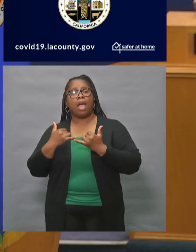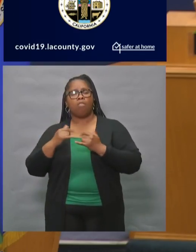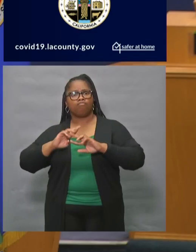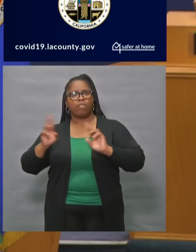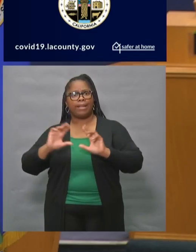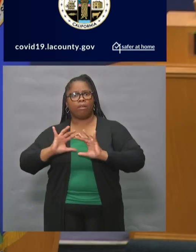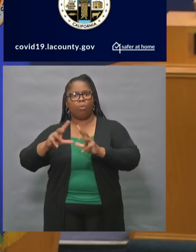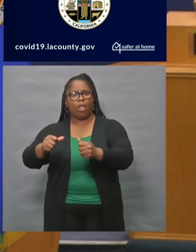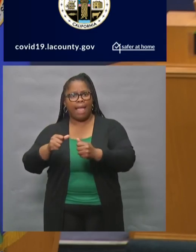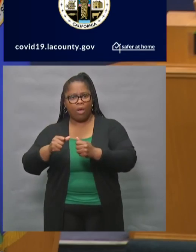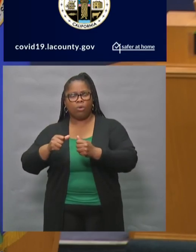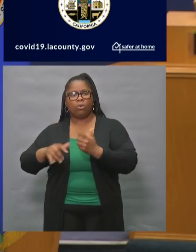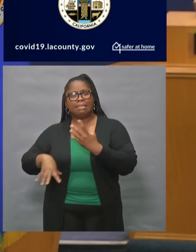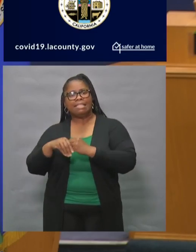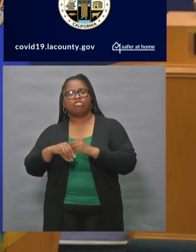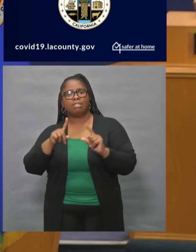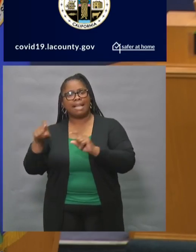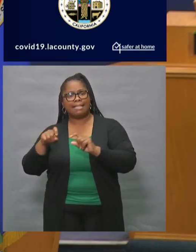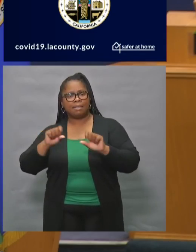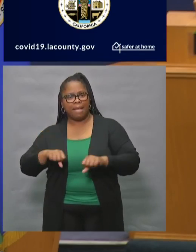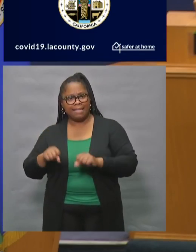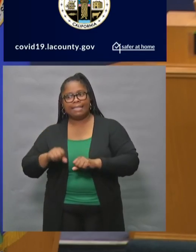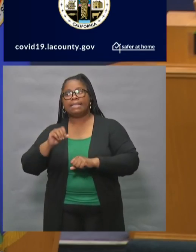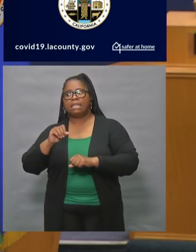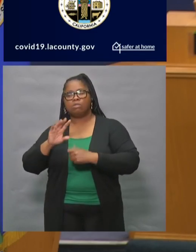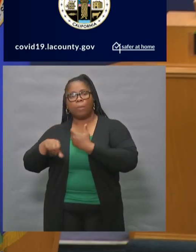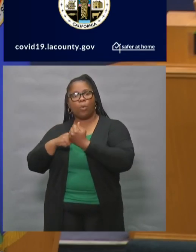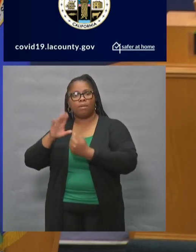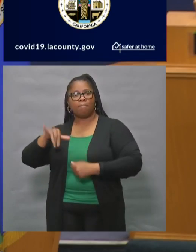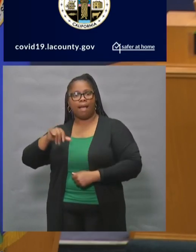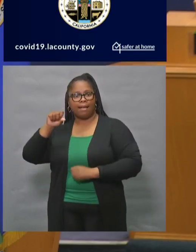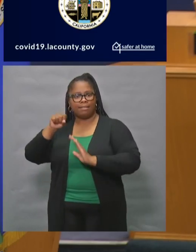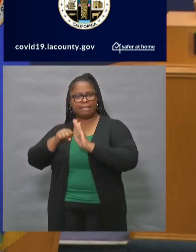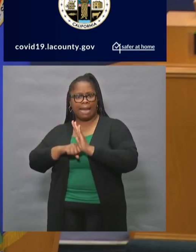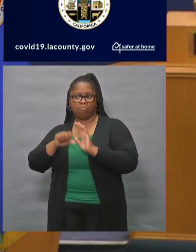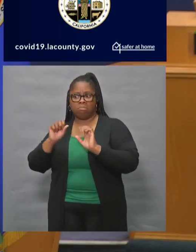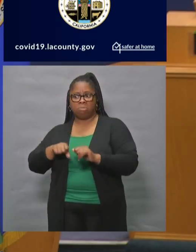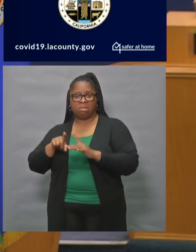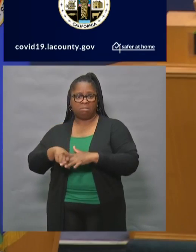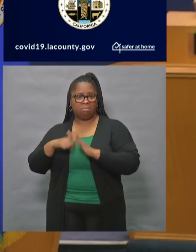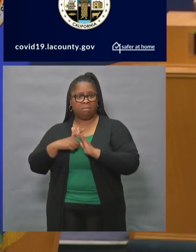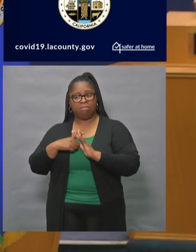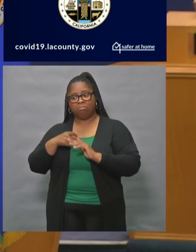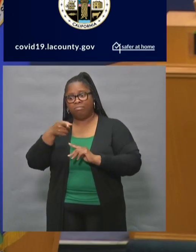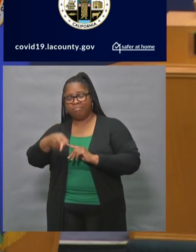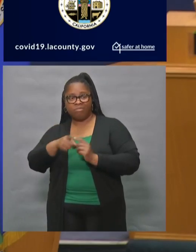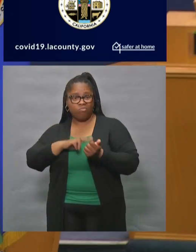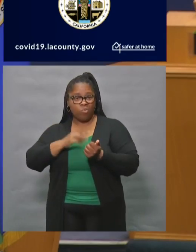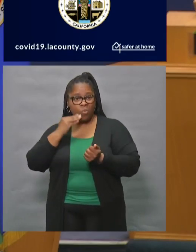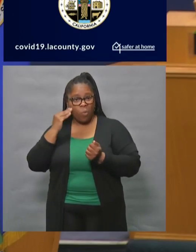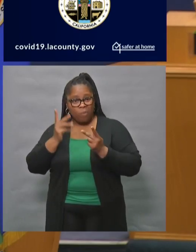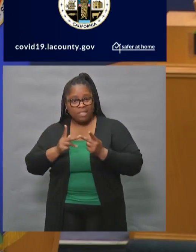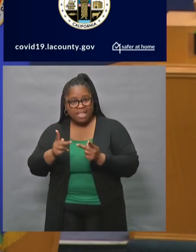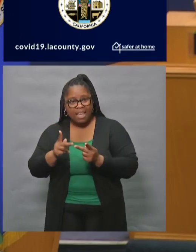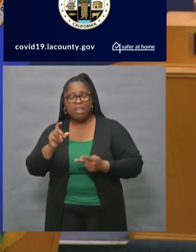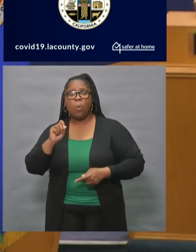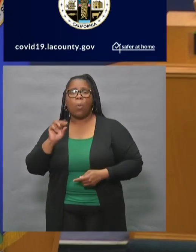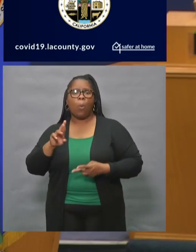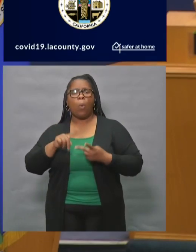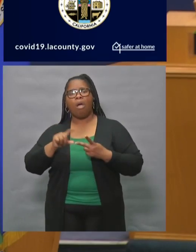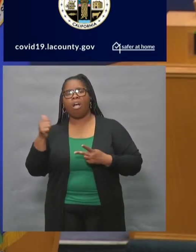additional test capacity that it will be supported by the state that could be deployed either in a nursing home facility setting or